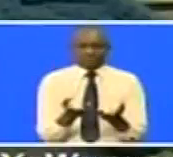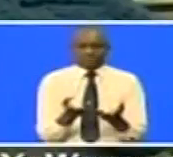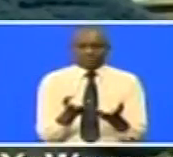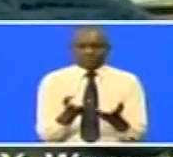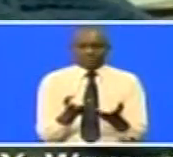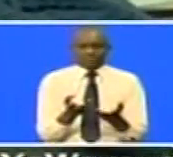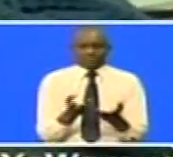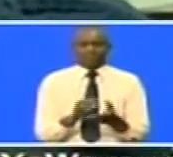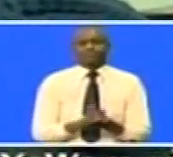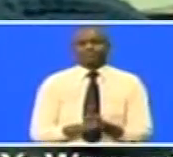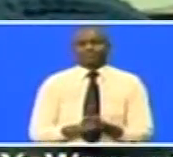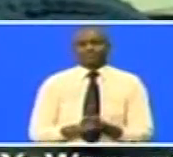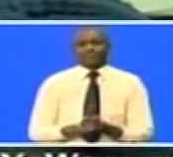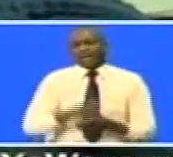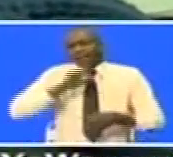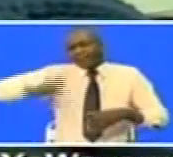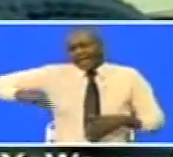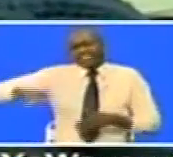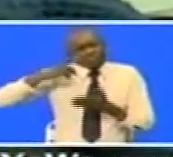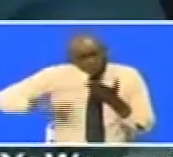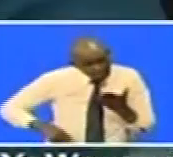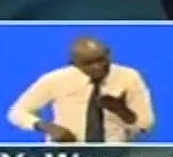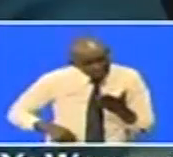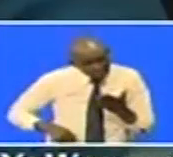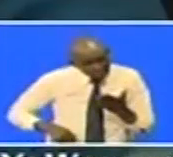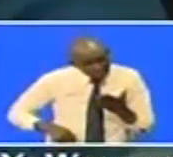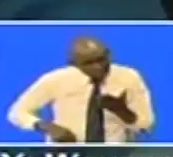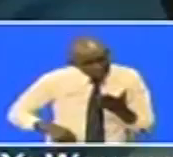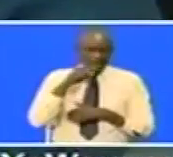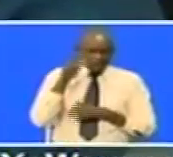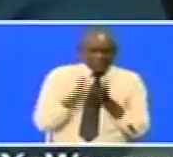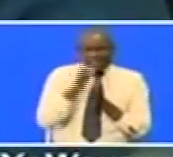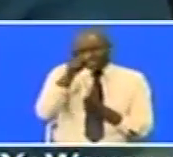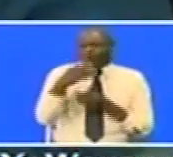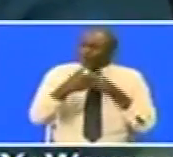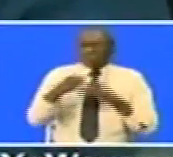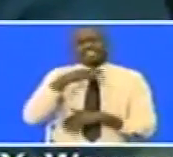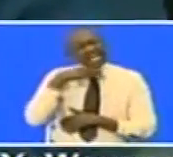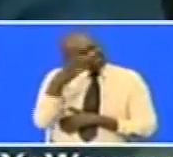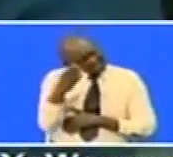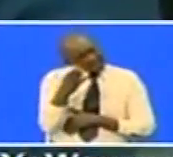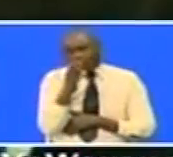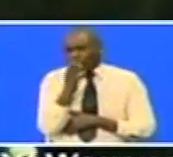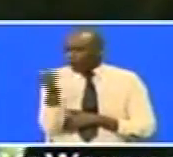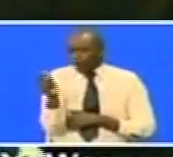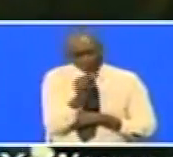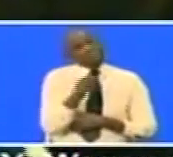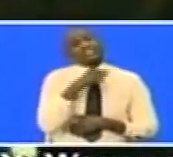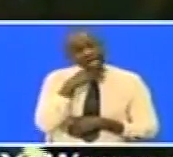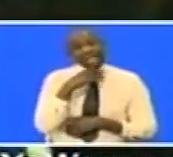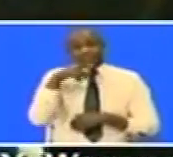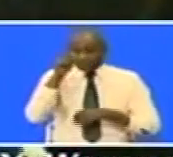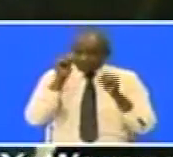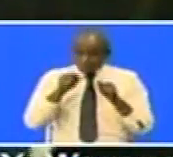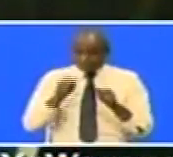infection. Kilicho dhahiri ni kuwa Isaac na wenzake waliponia kifo kwa tundu la sindano au hata